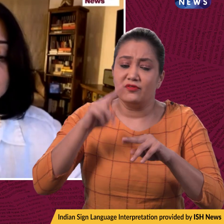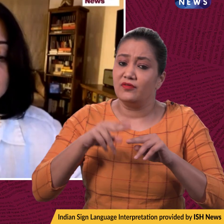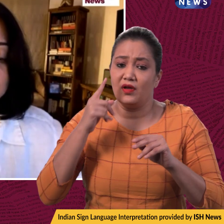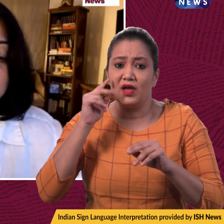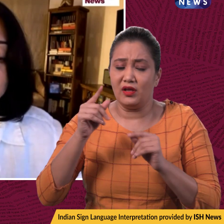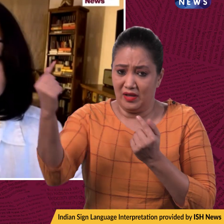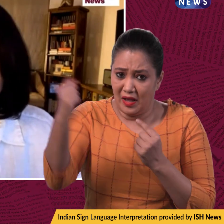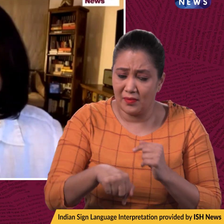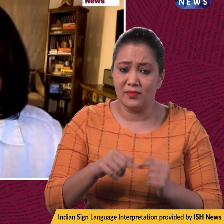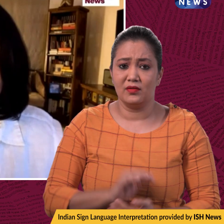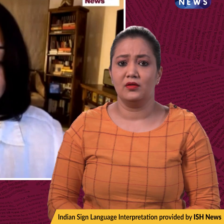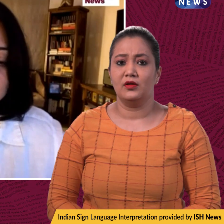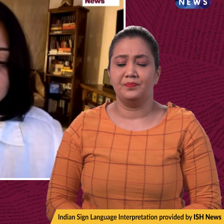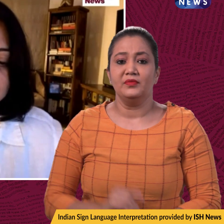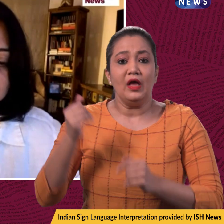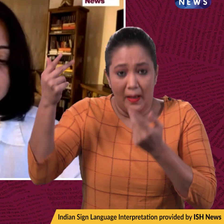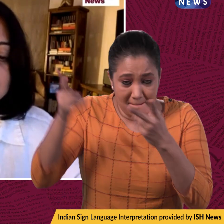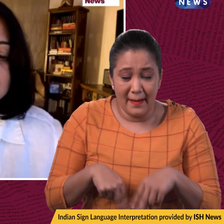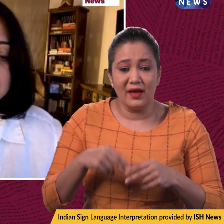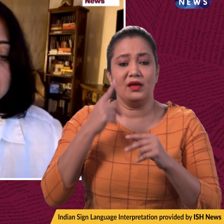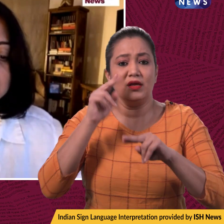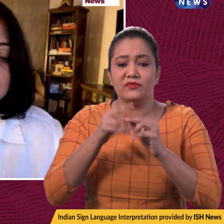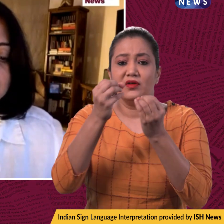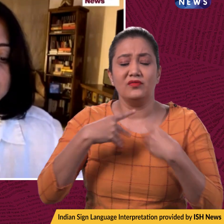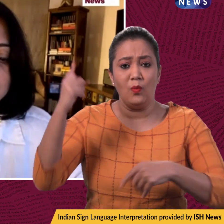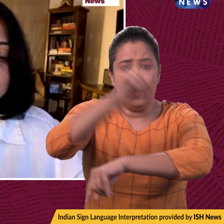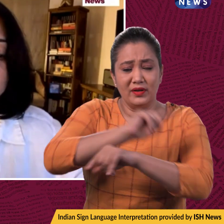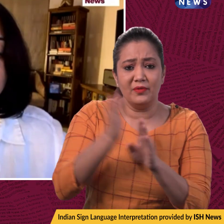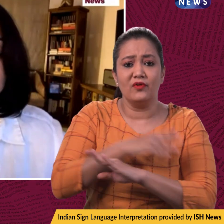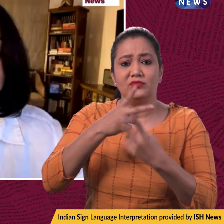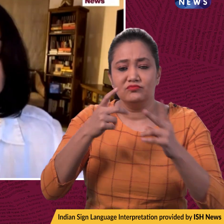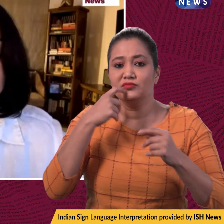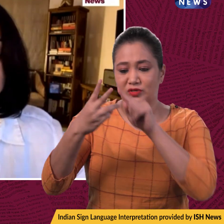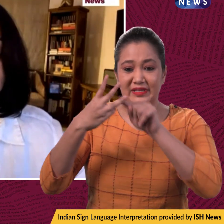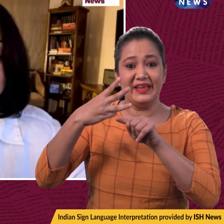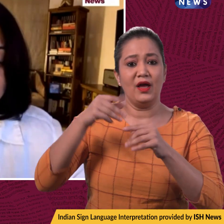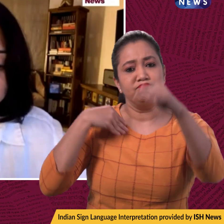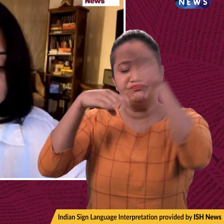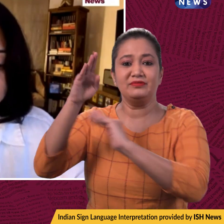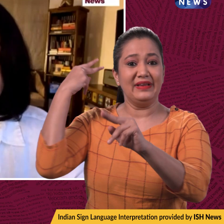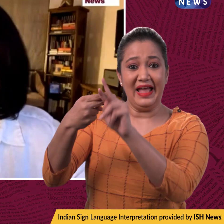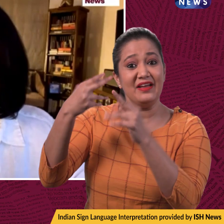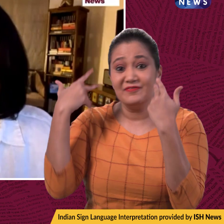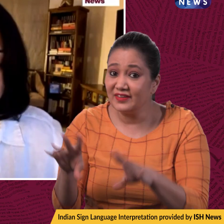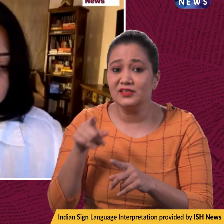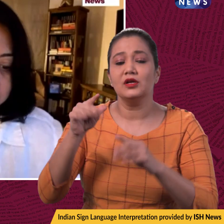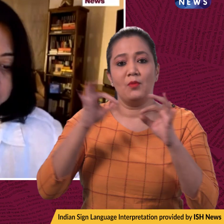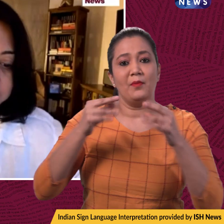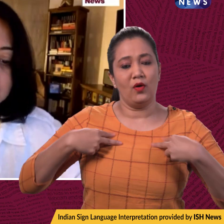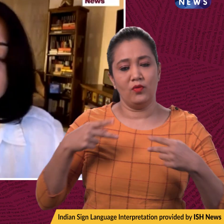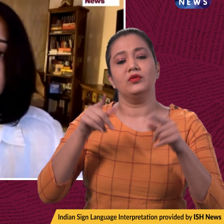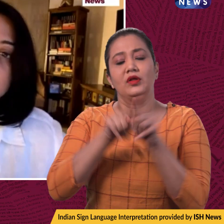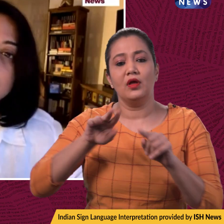hole if he's allowed to breathe. This comes a day after Singh and 2 others were declared proclaimed offenders by a court in